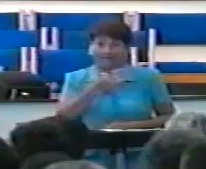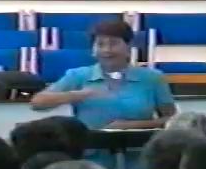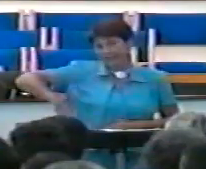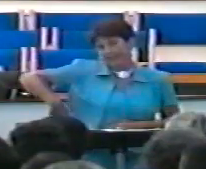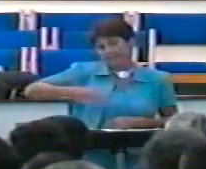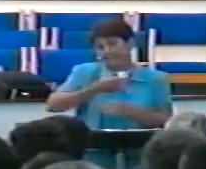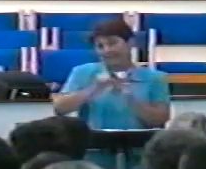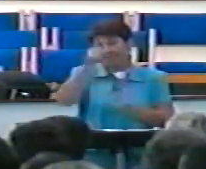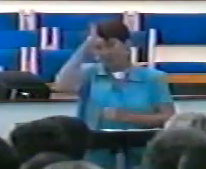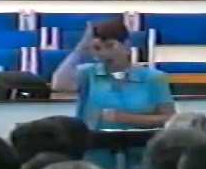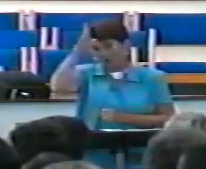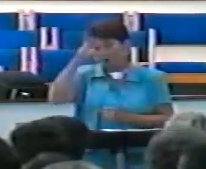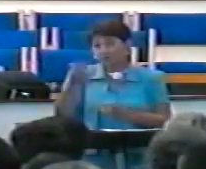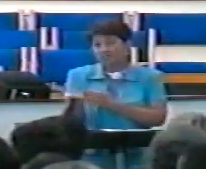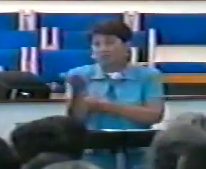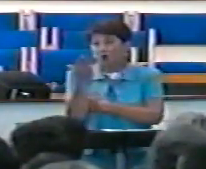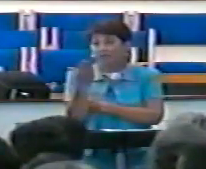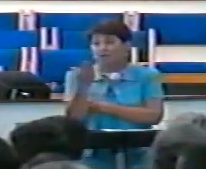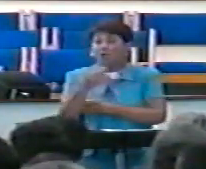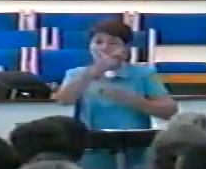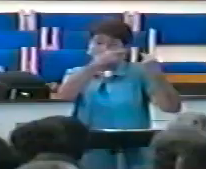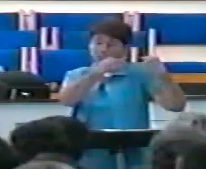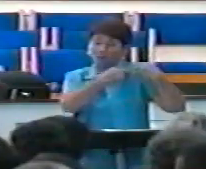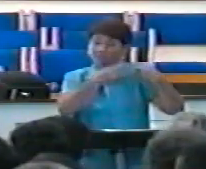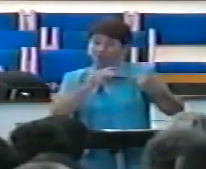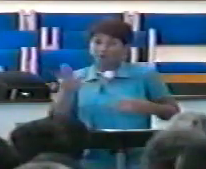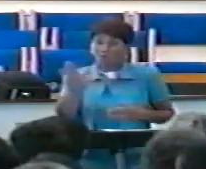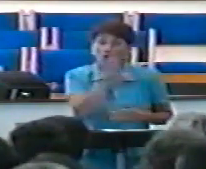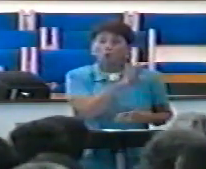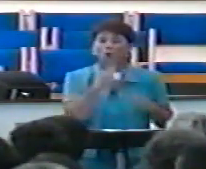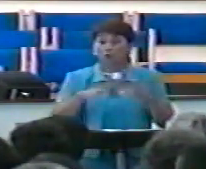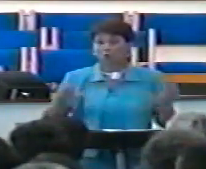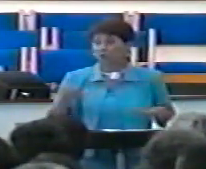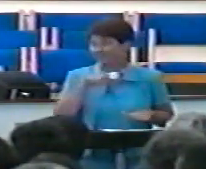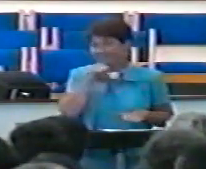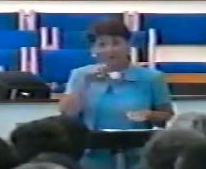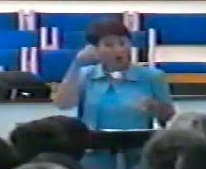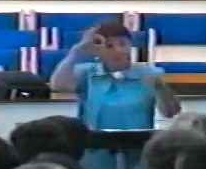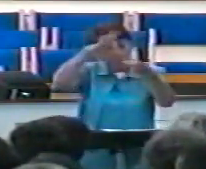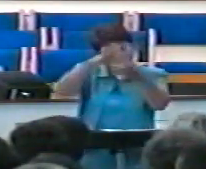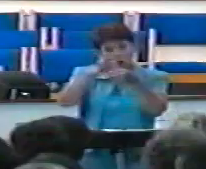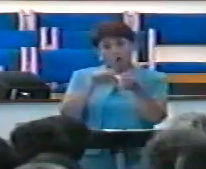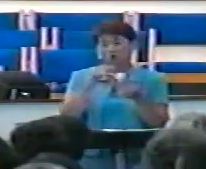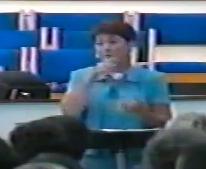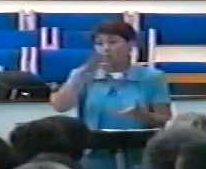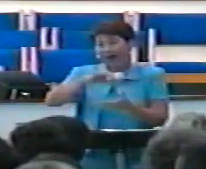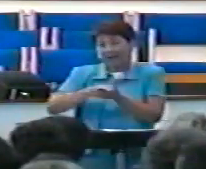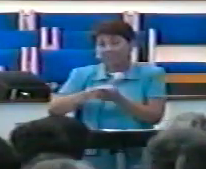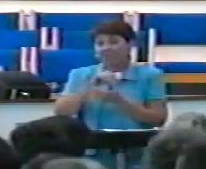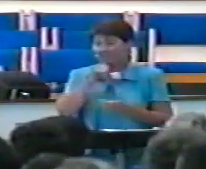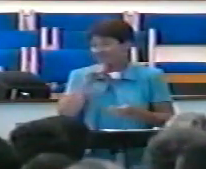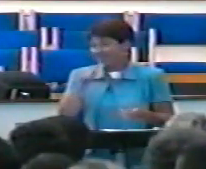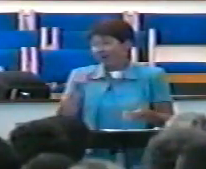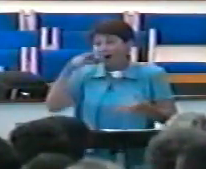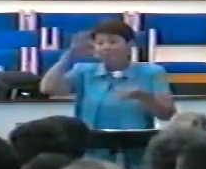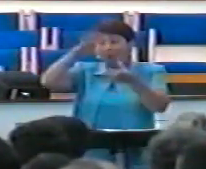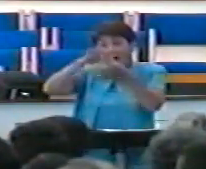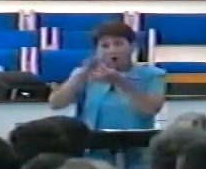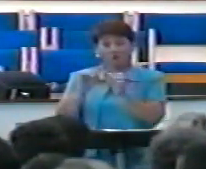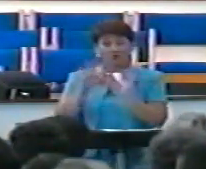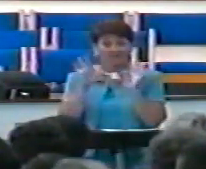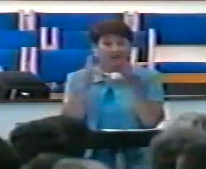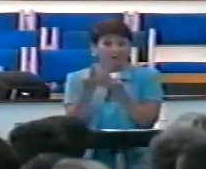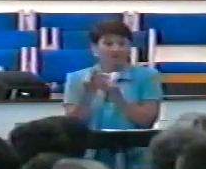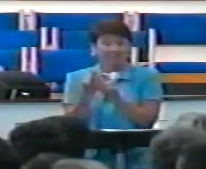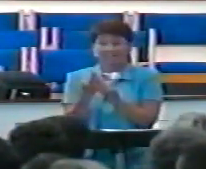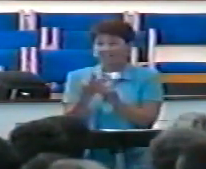The responsibility of your children does not belong to the wife. It does not belong to the family, nor does it belong to the